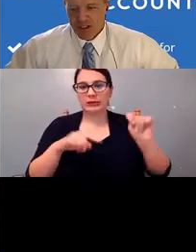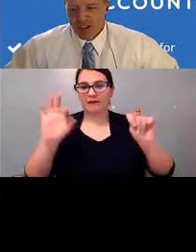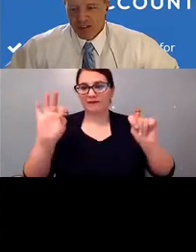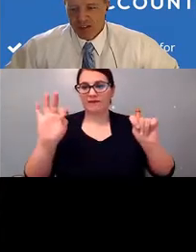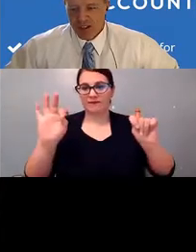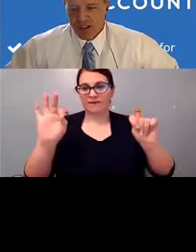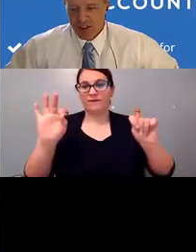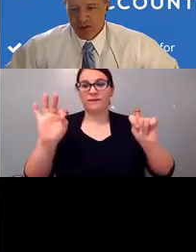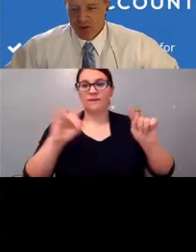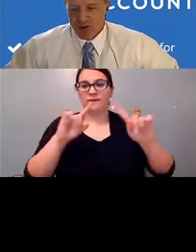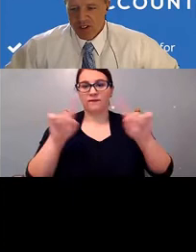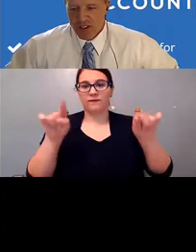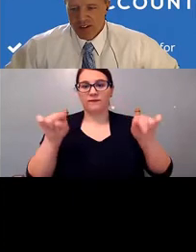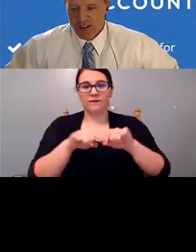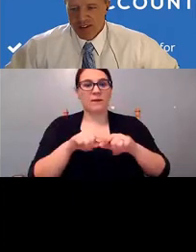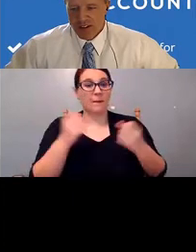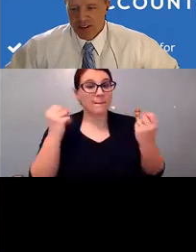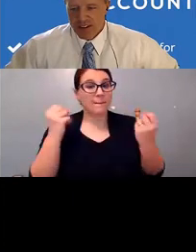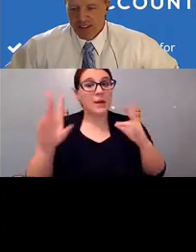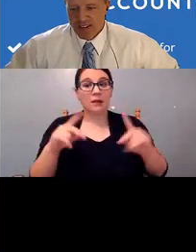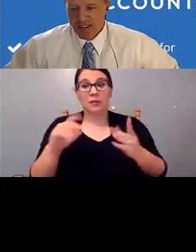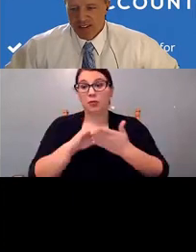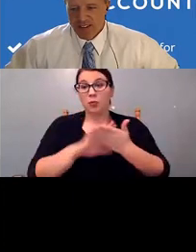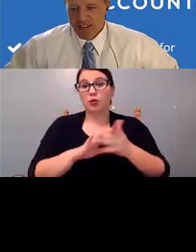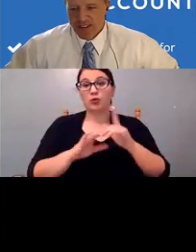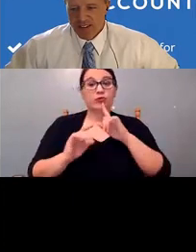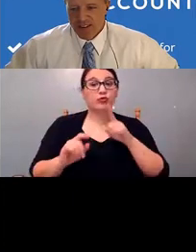See a lot of trues there.